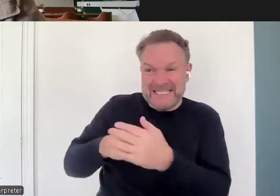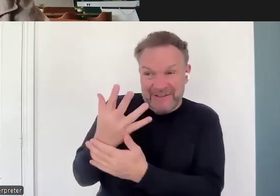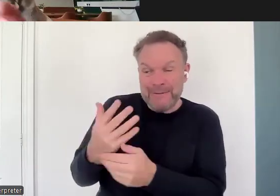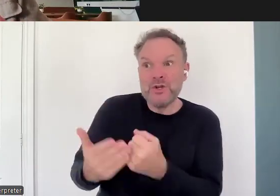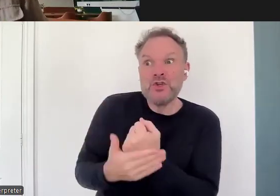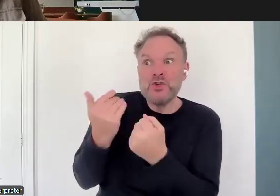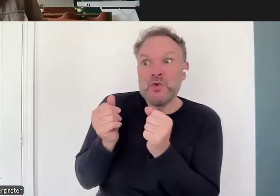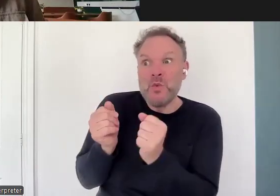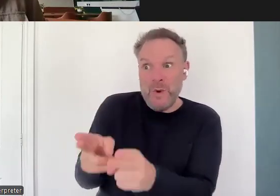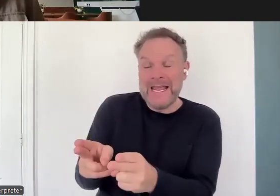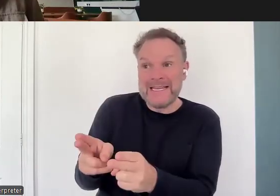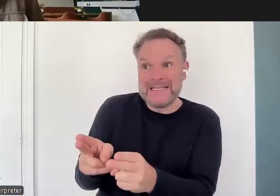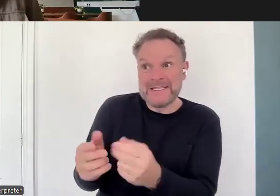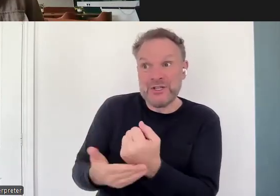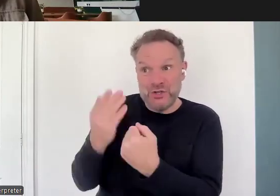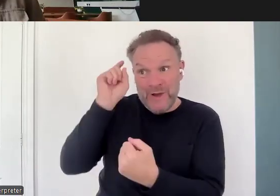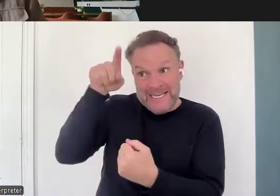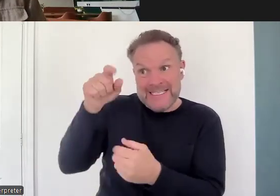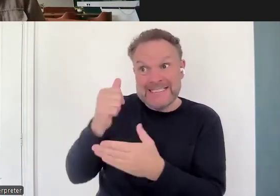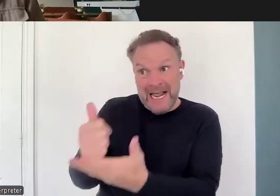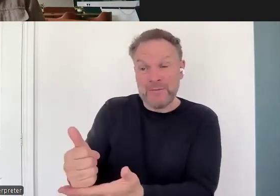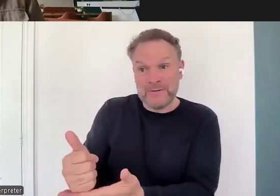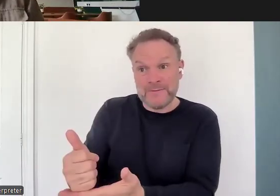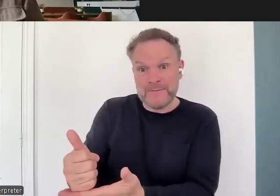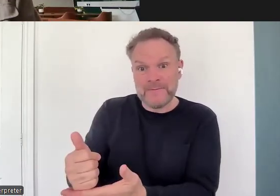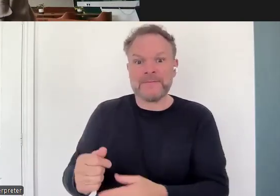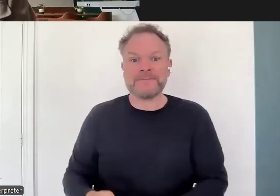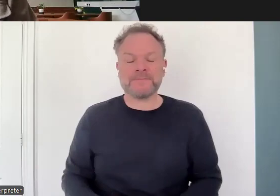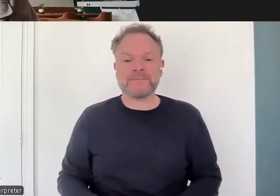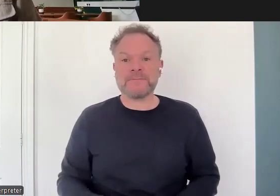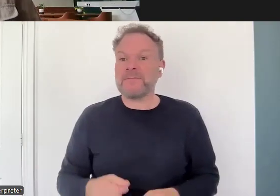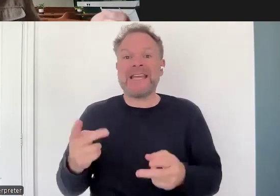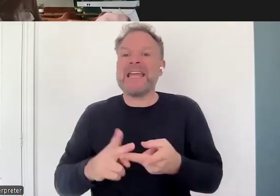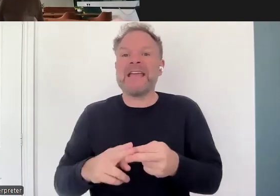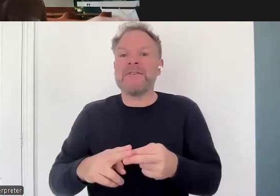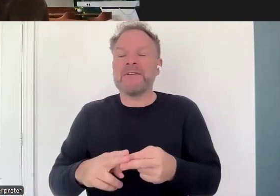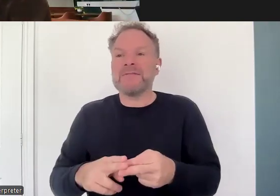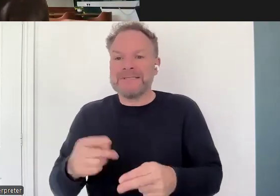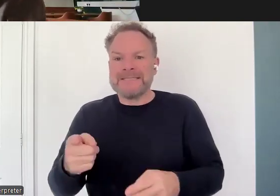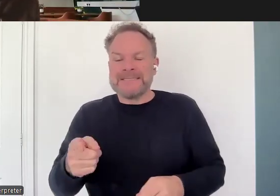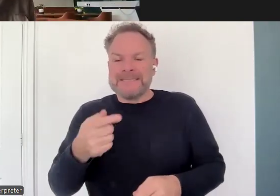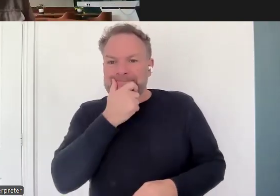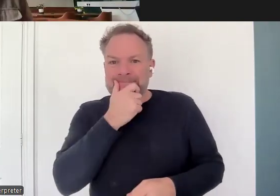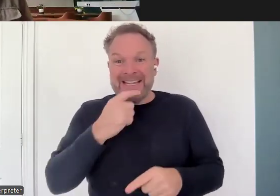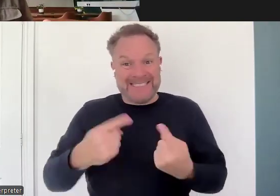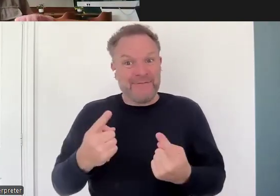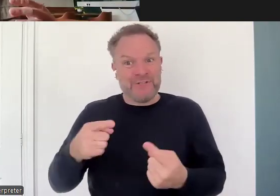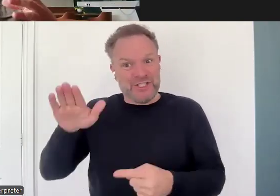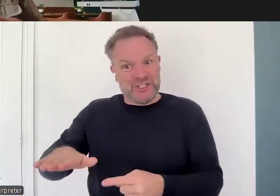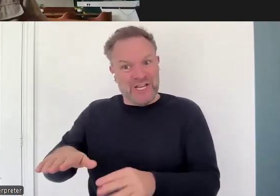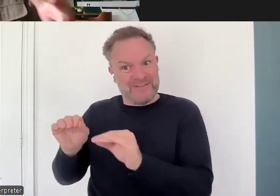new, innovative practice. If your work feels more like raising a child and less like baking a cake or building a